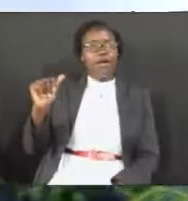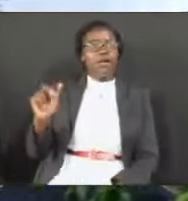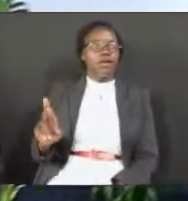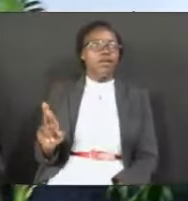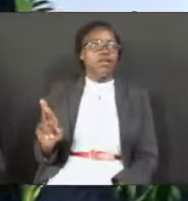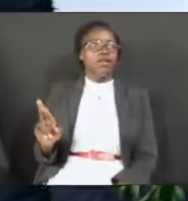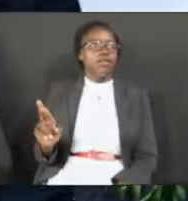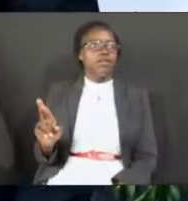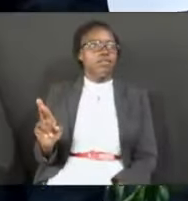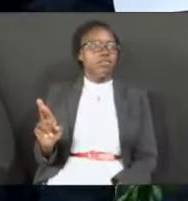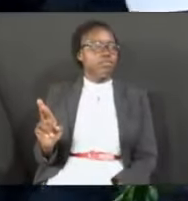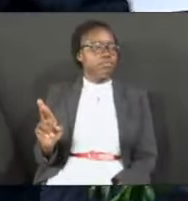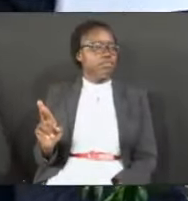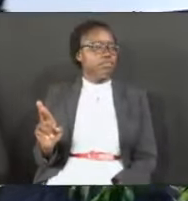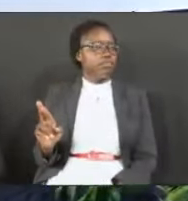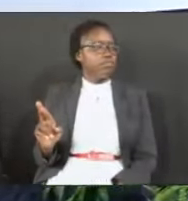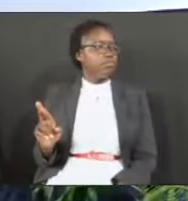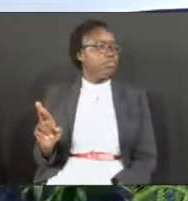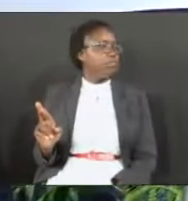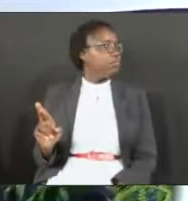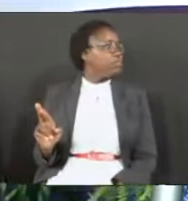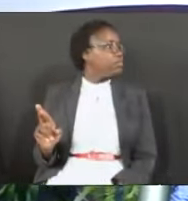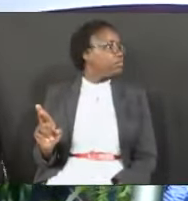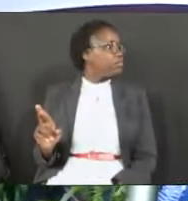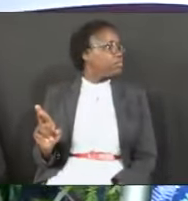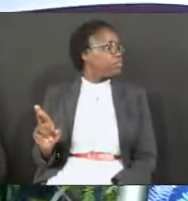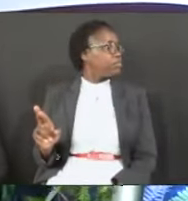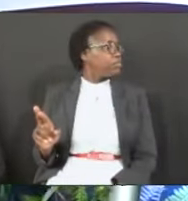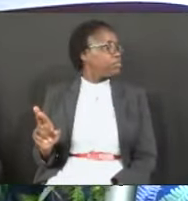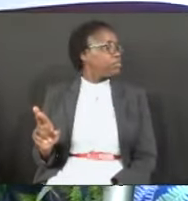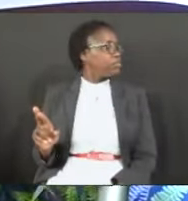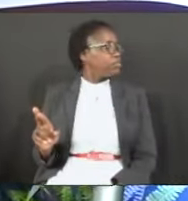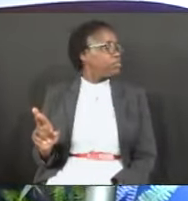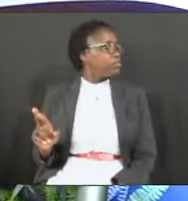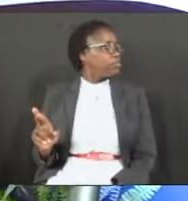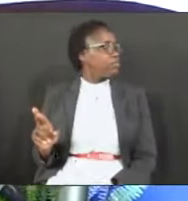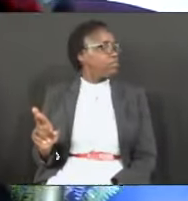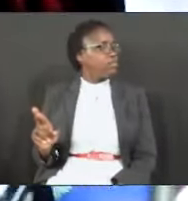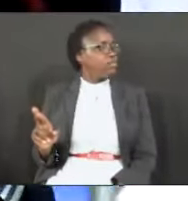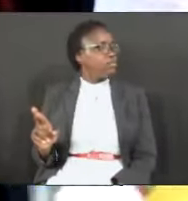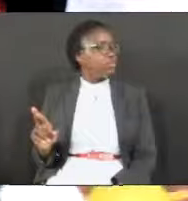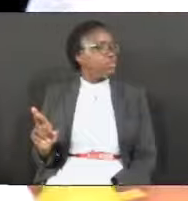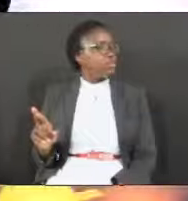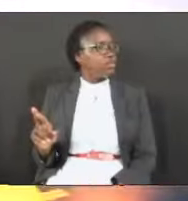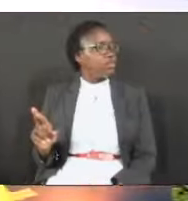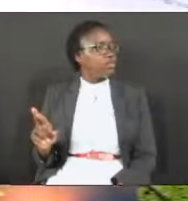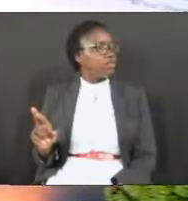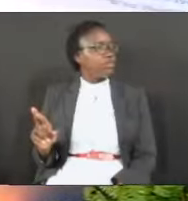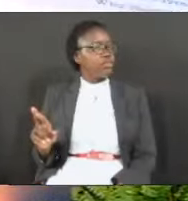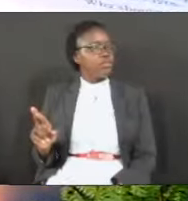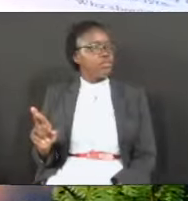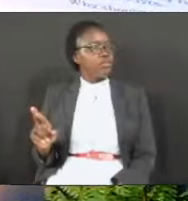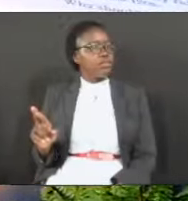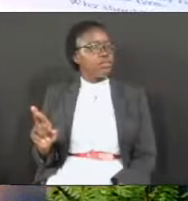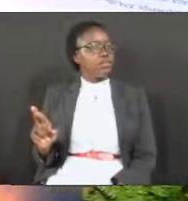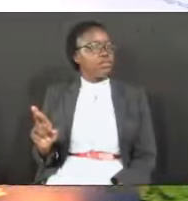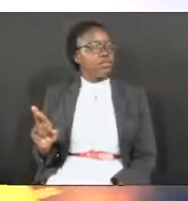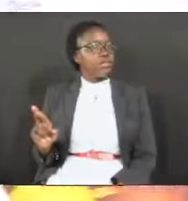Well, that's not what the Bible says. He gave it and the boy